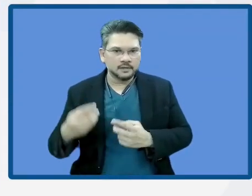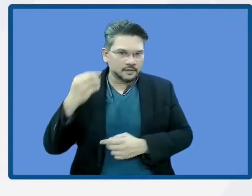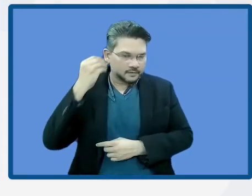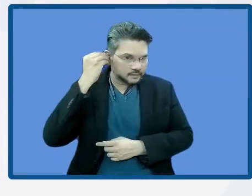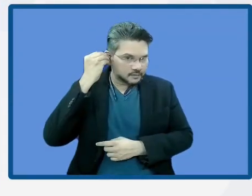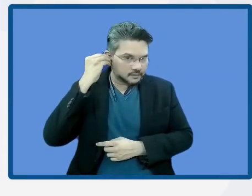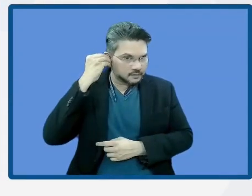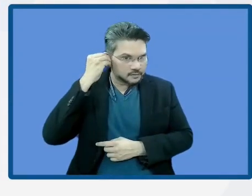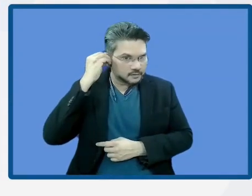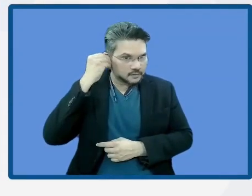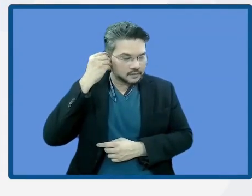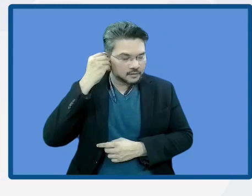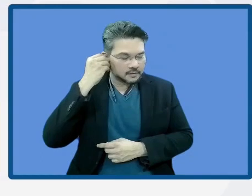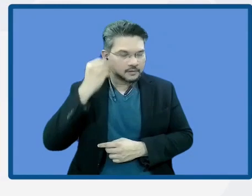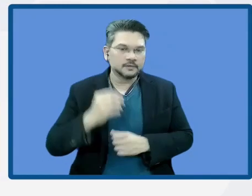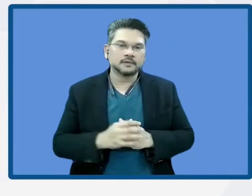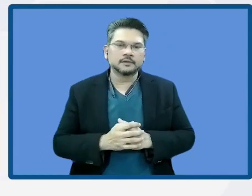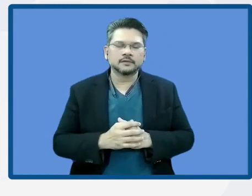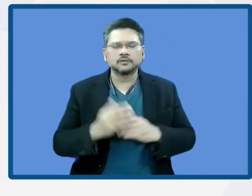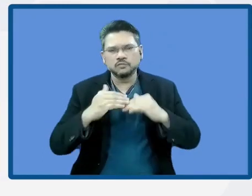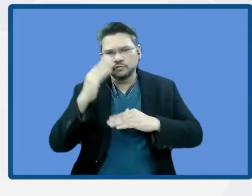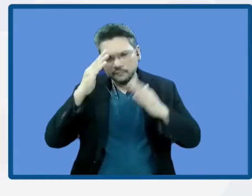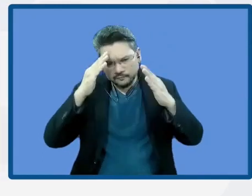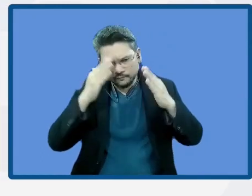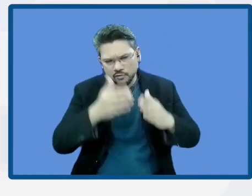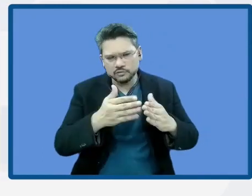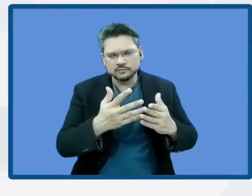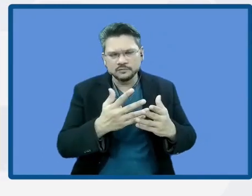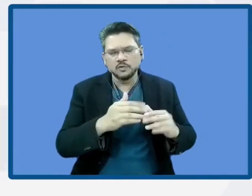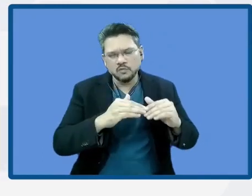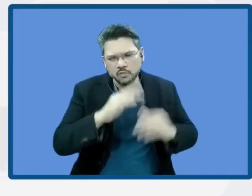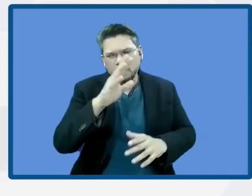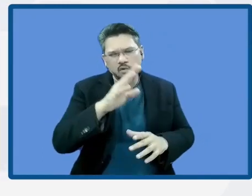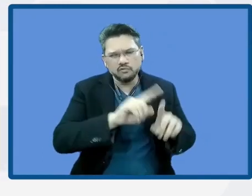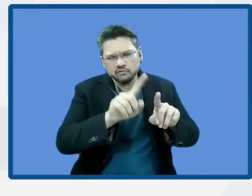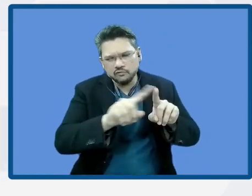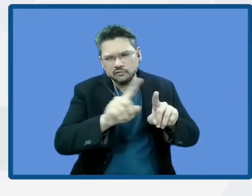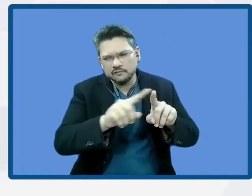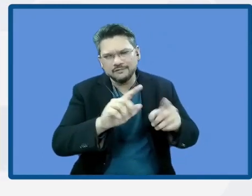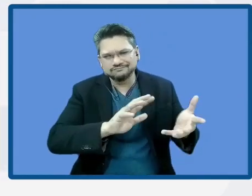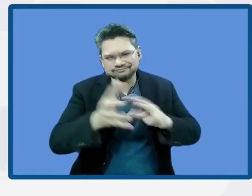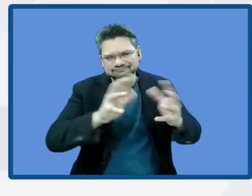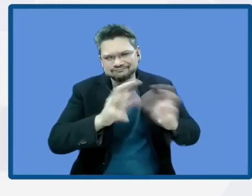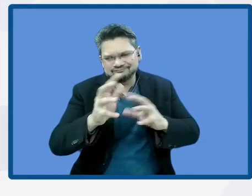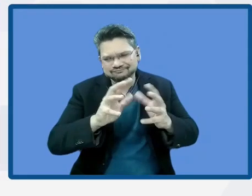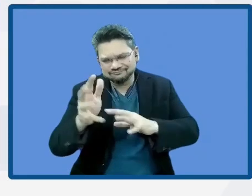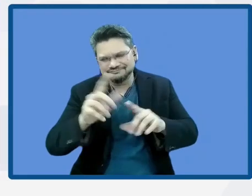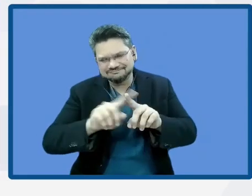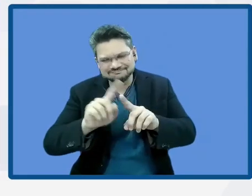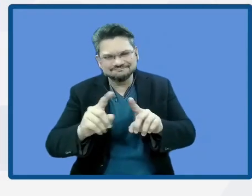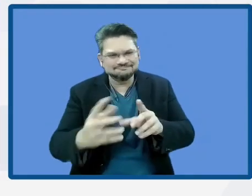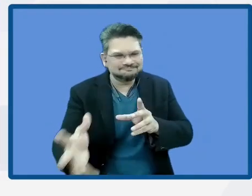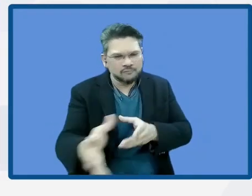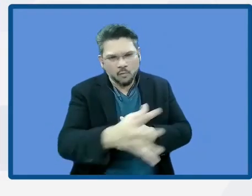and with a focus on inclusive multi-hazard early warning systems. With science and technology,